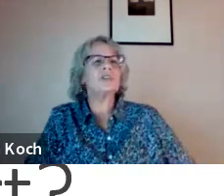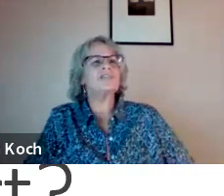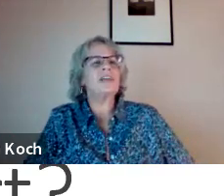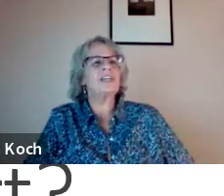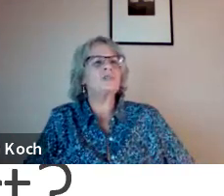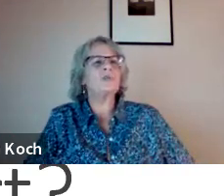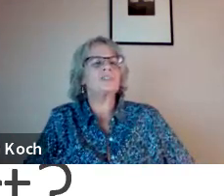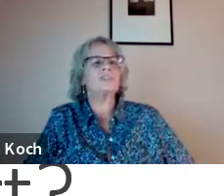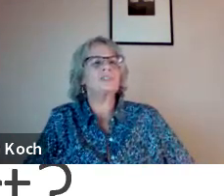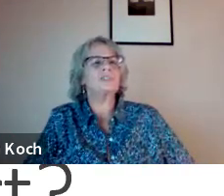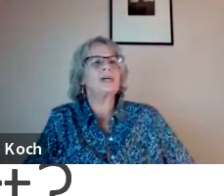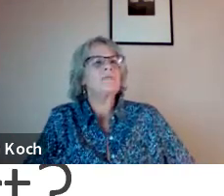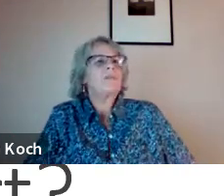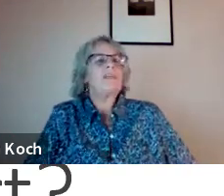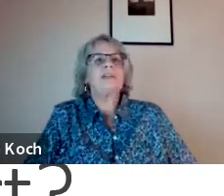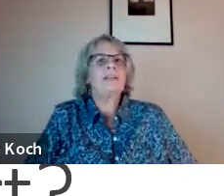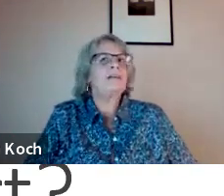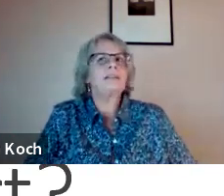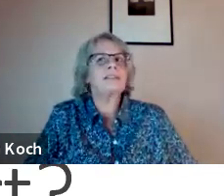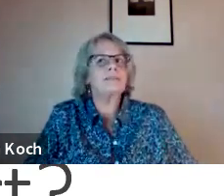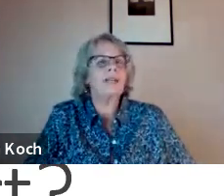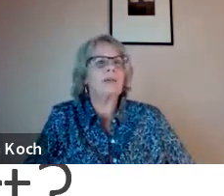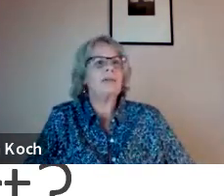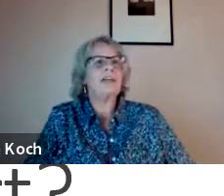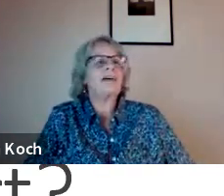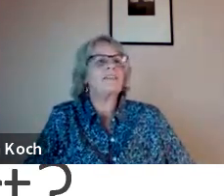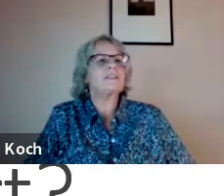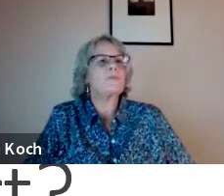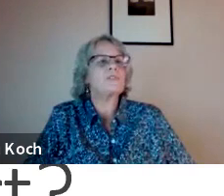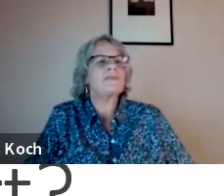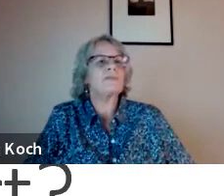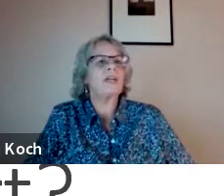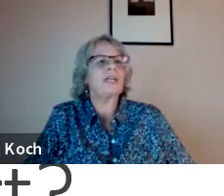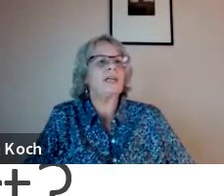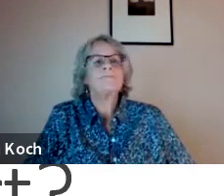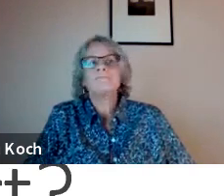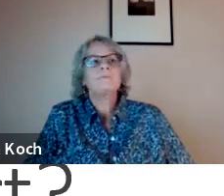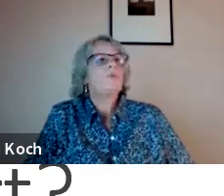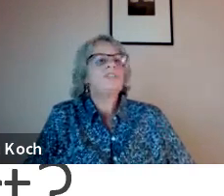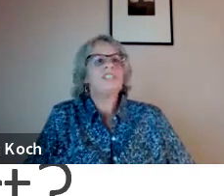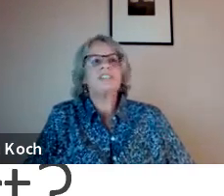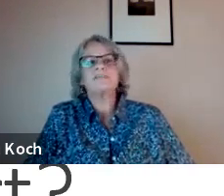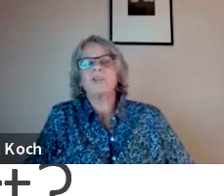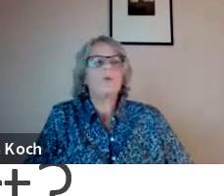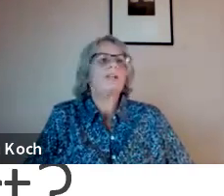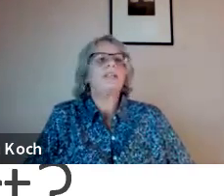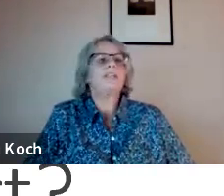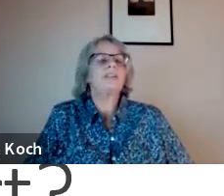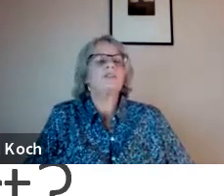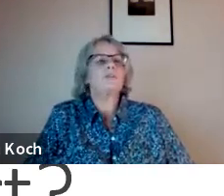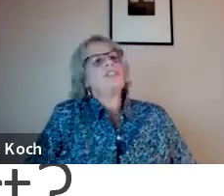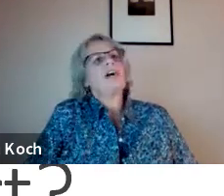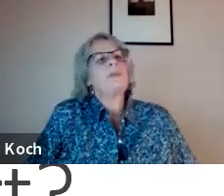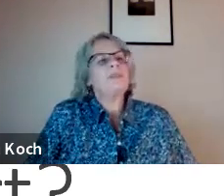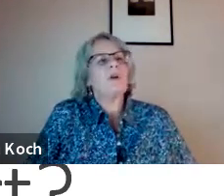some serious financial questions, maybe you inherited some money, maybe you have this lump sum of money, would you just go